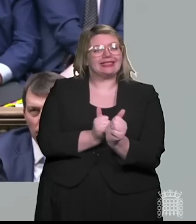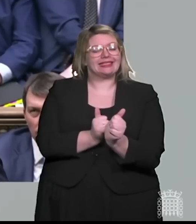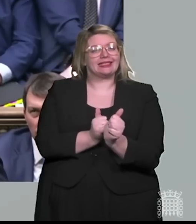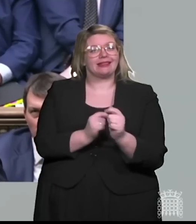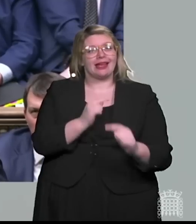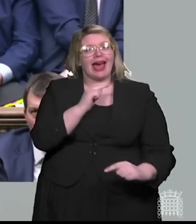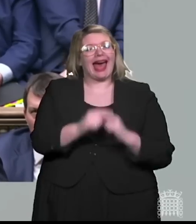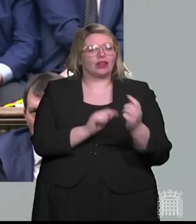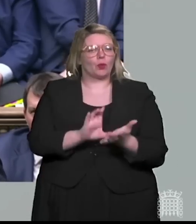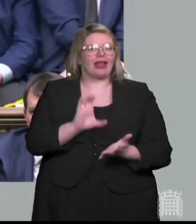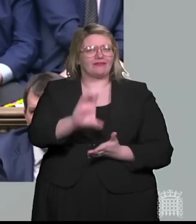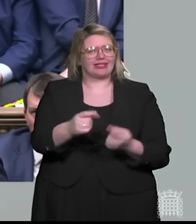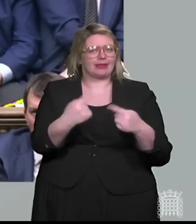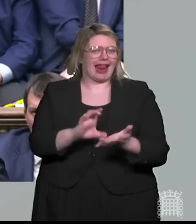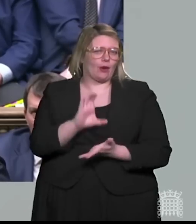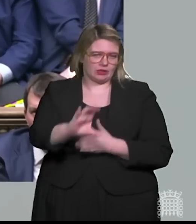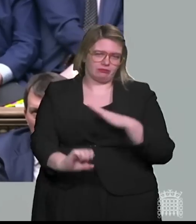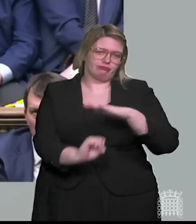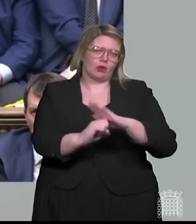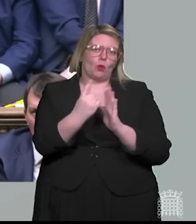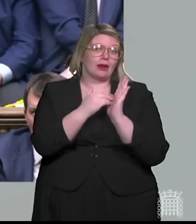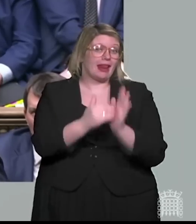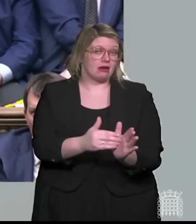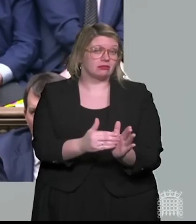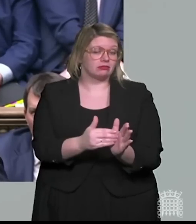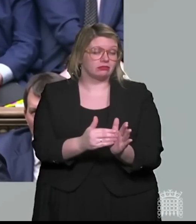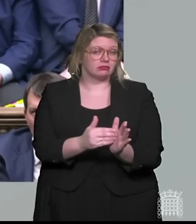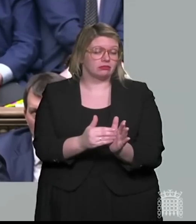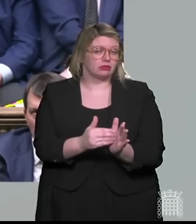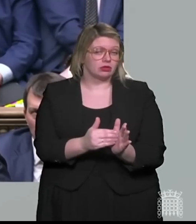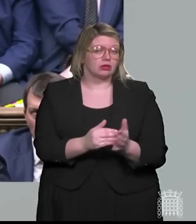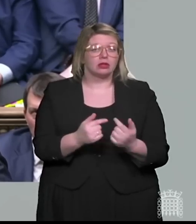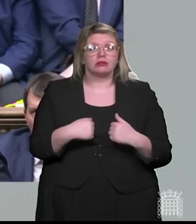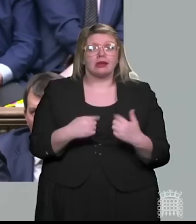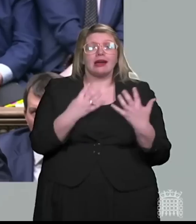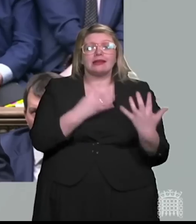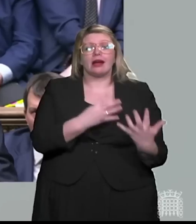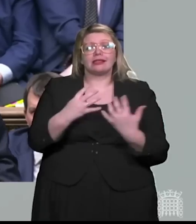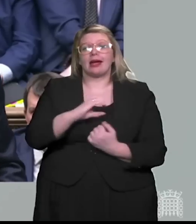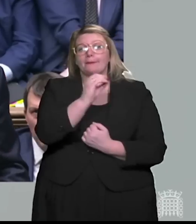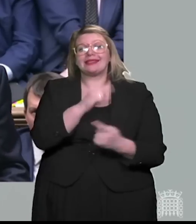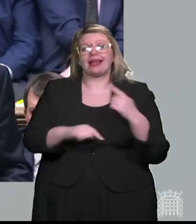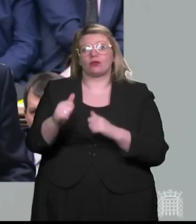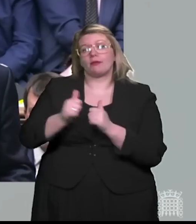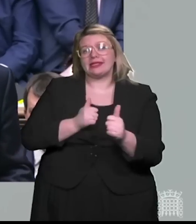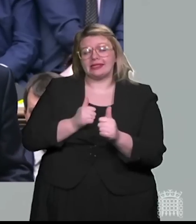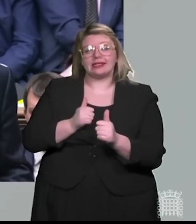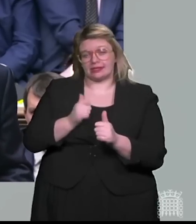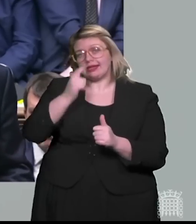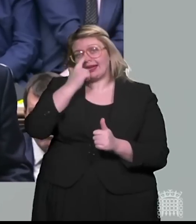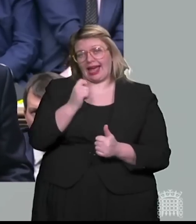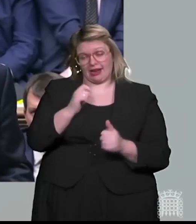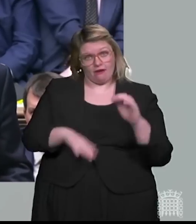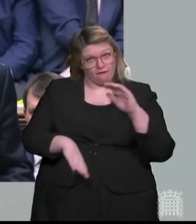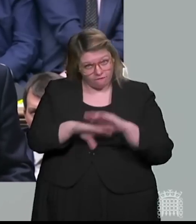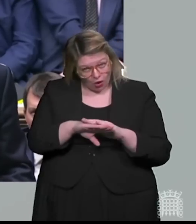the annual investment allowance to £1 million, meaning 99% of all businesses can deduct the